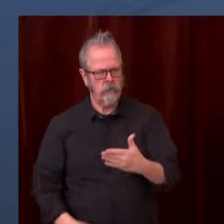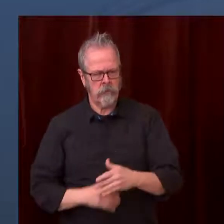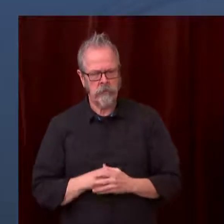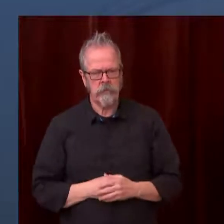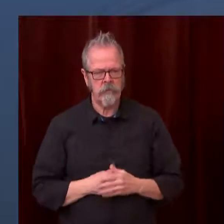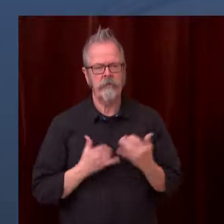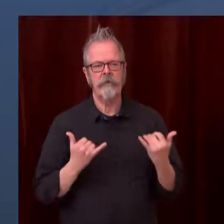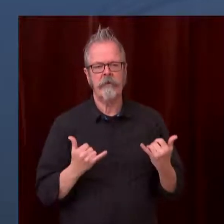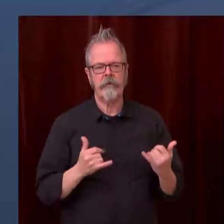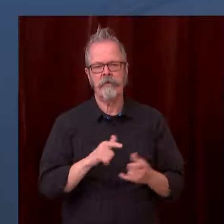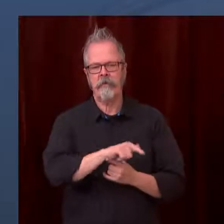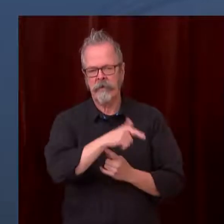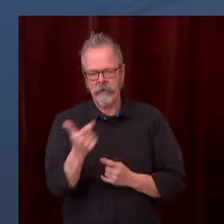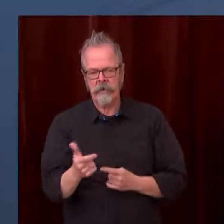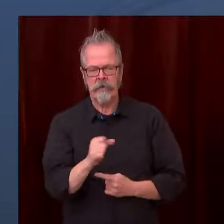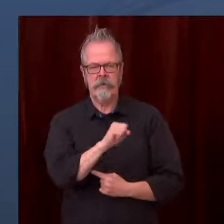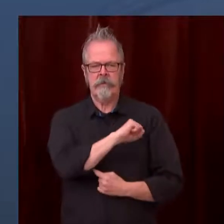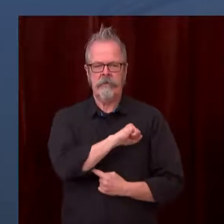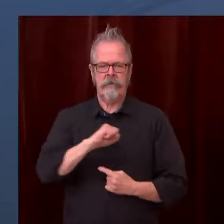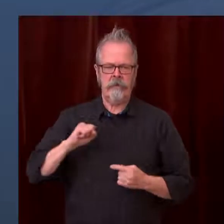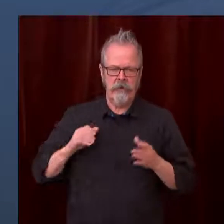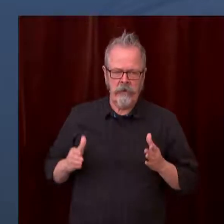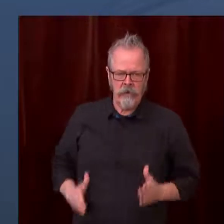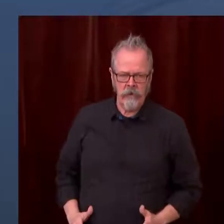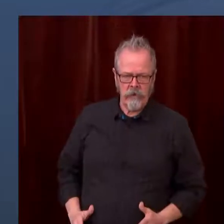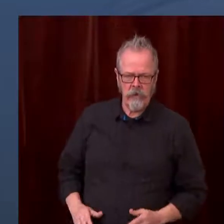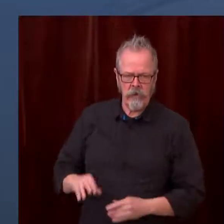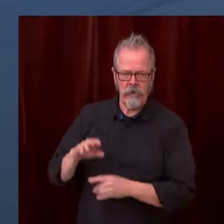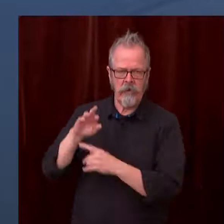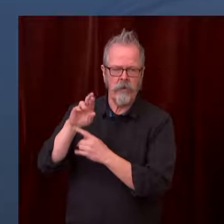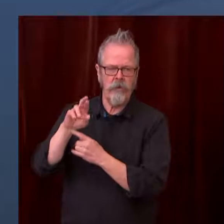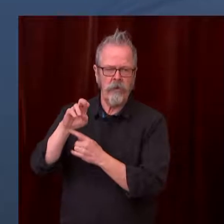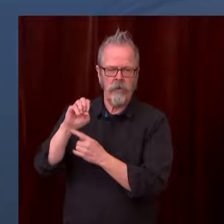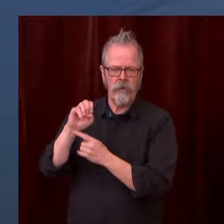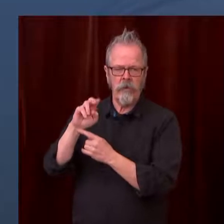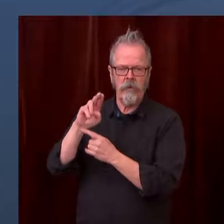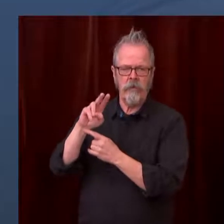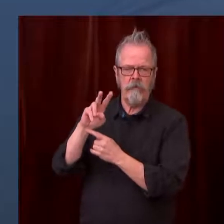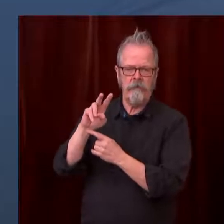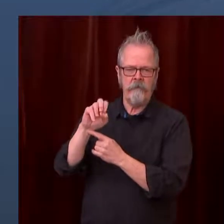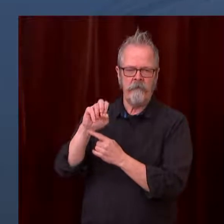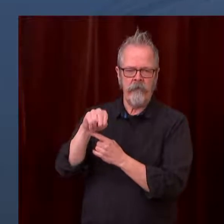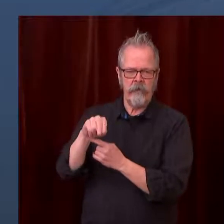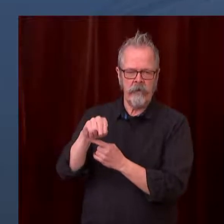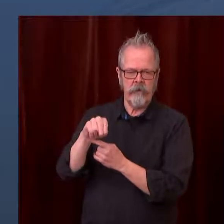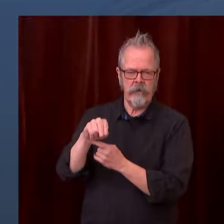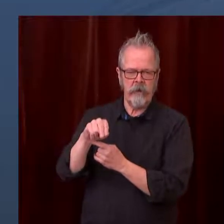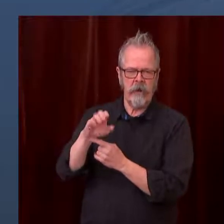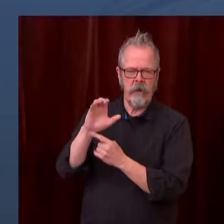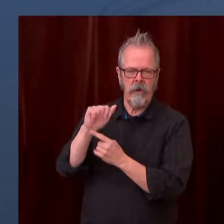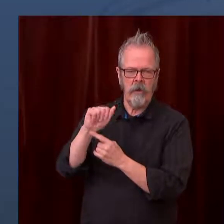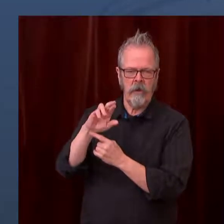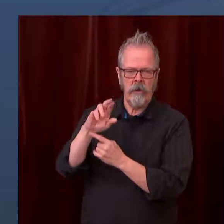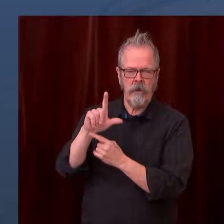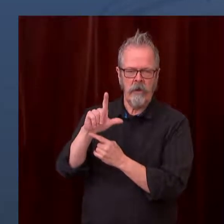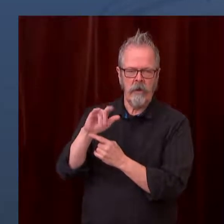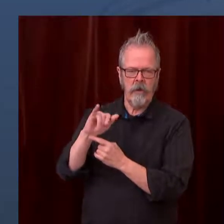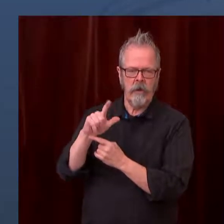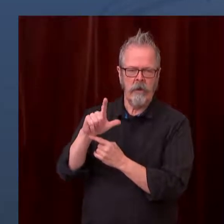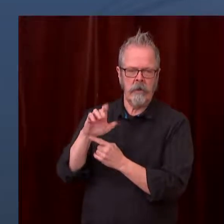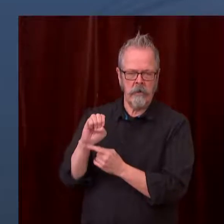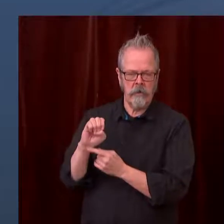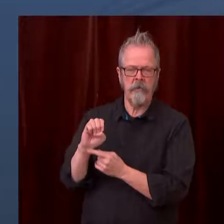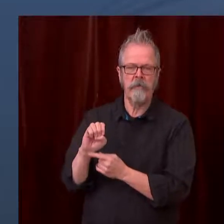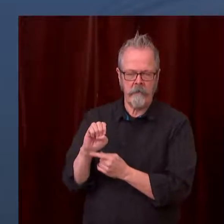How you doing, Governor? Thanks Good. so much. You know, I really appreciate the opportunity to be with you briefly. You know, I think